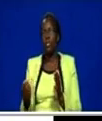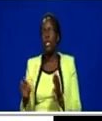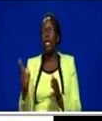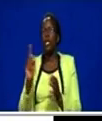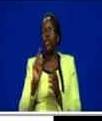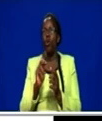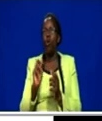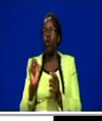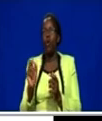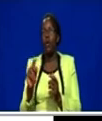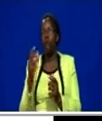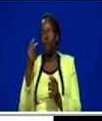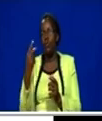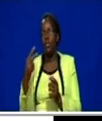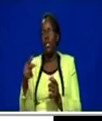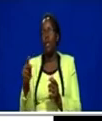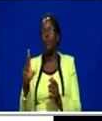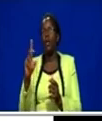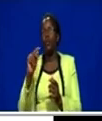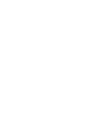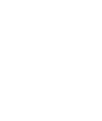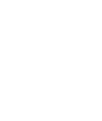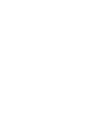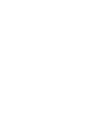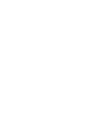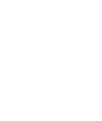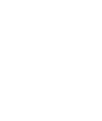in order for them to be satisfied.